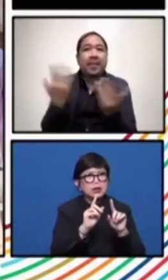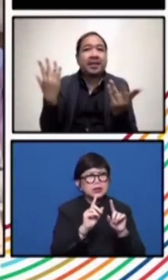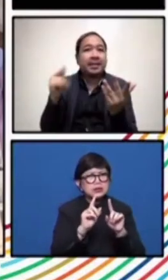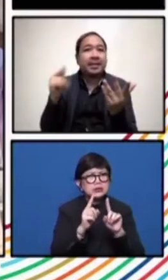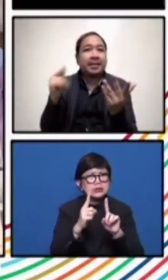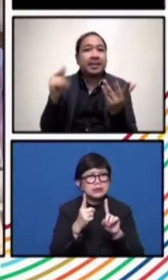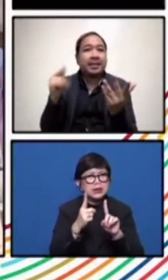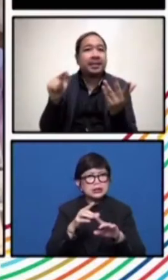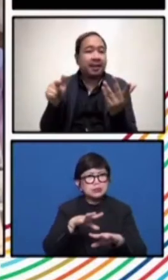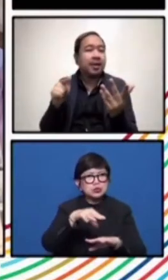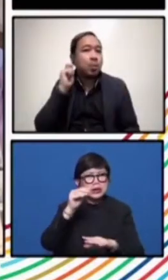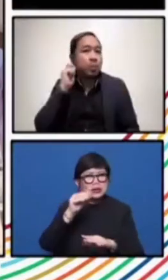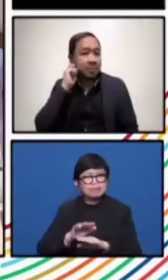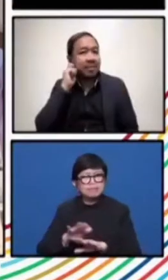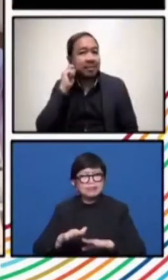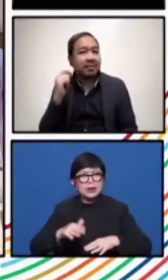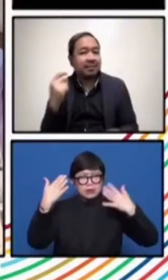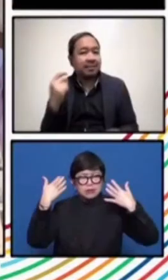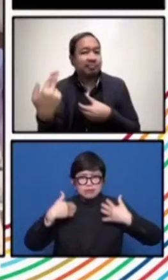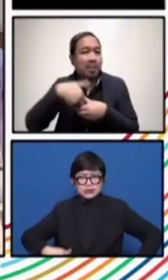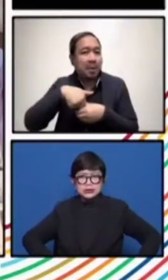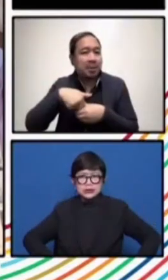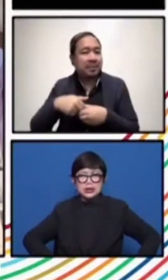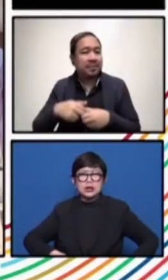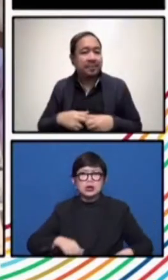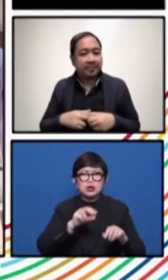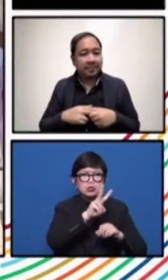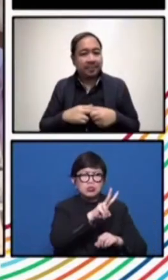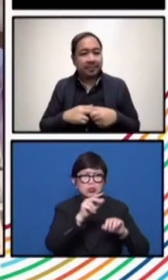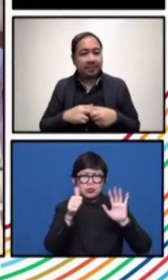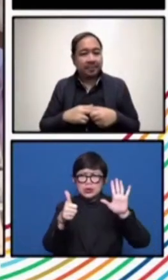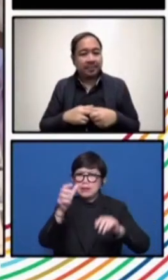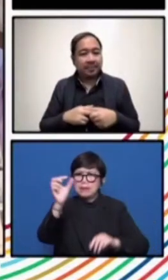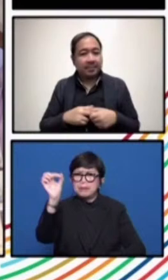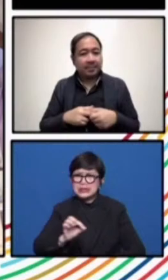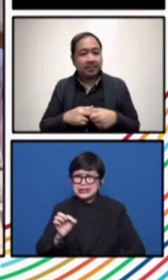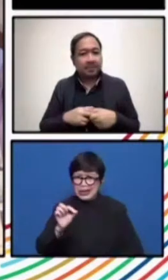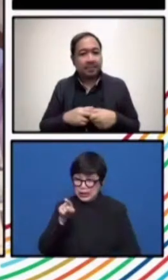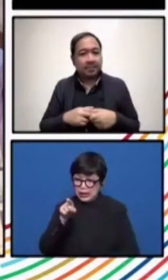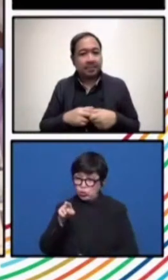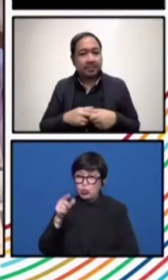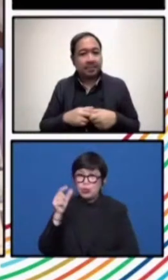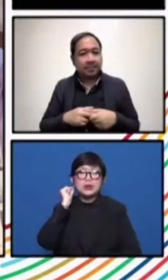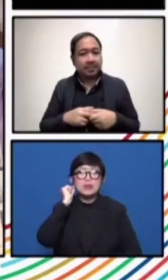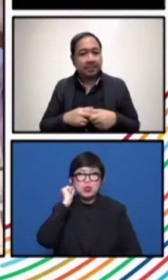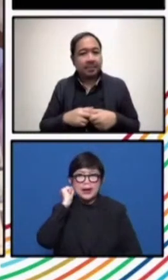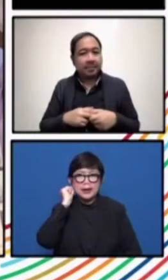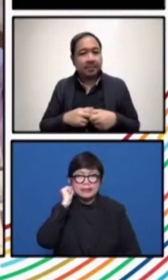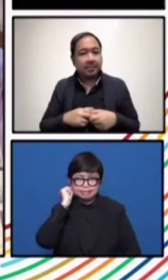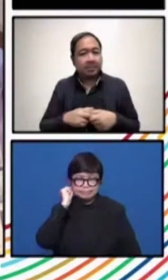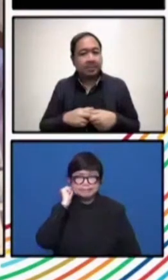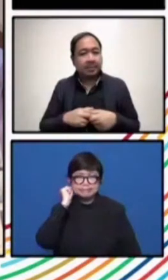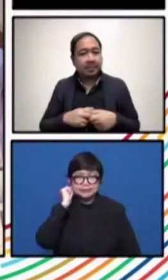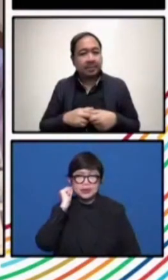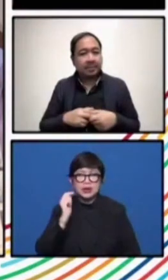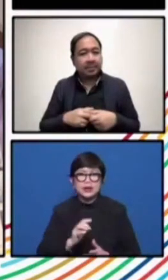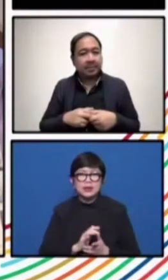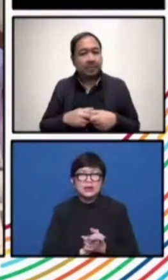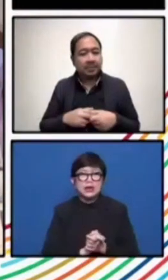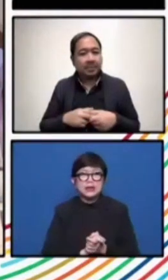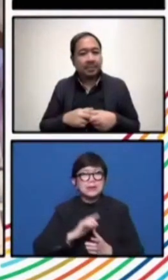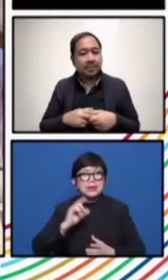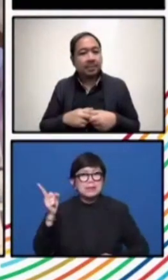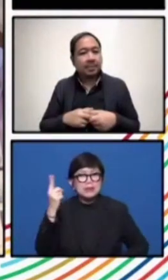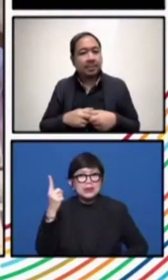in addition to 65 0 15 protesting after